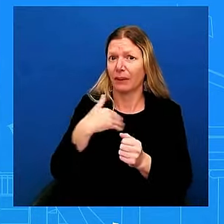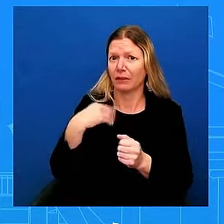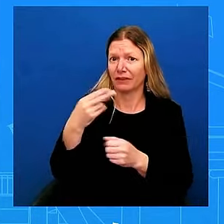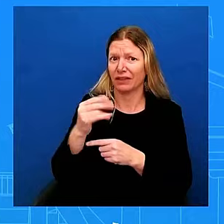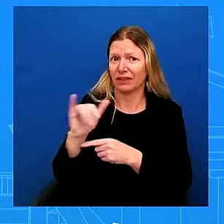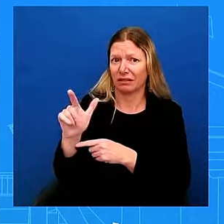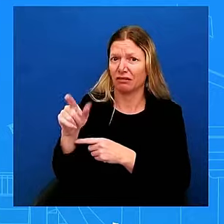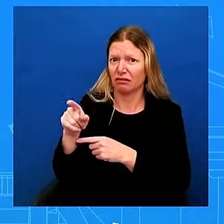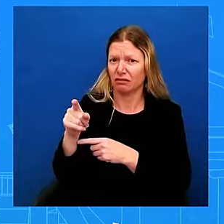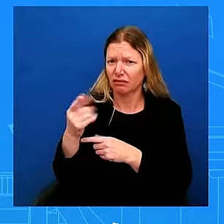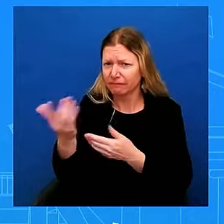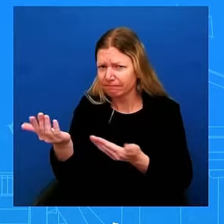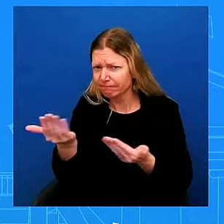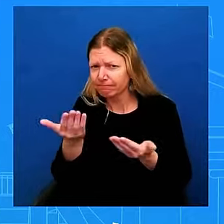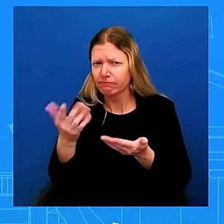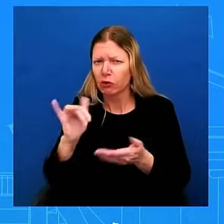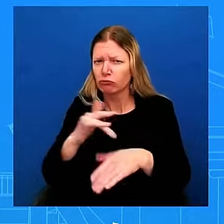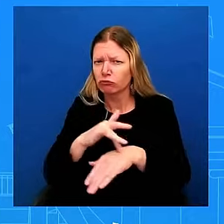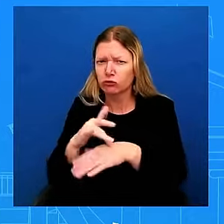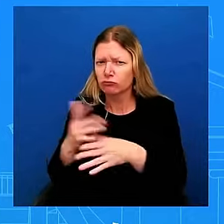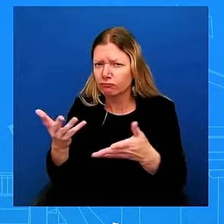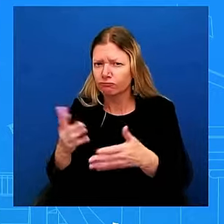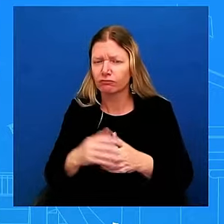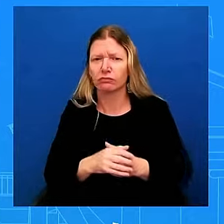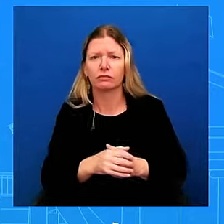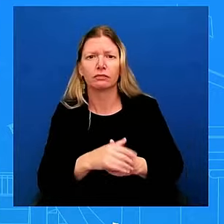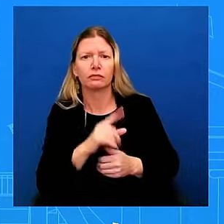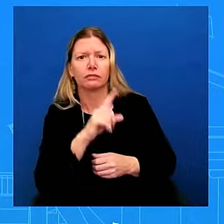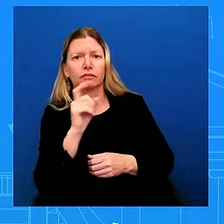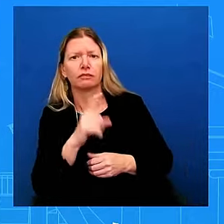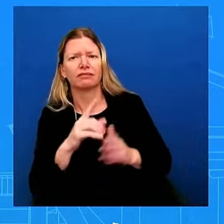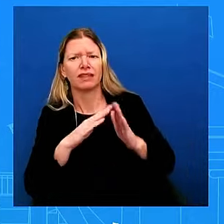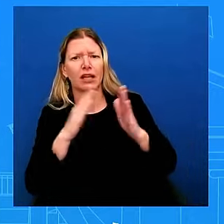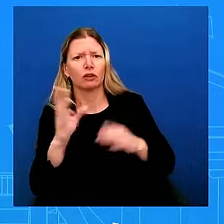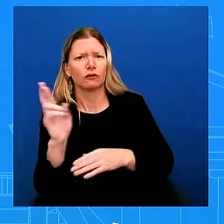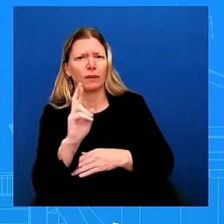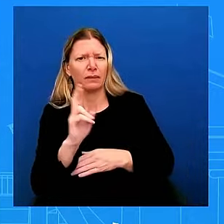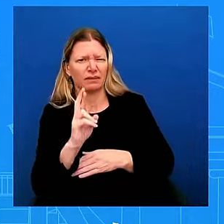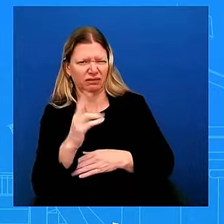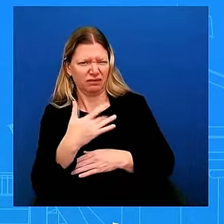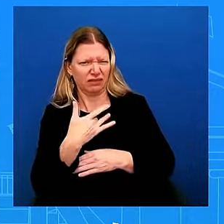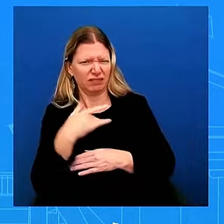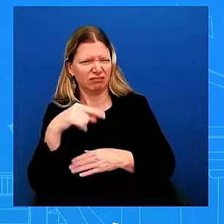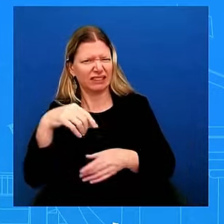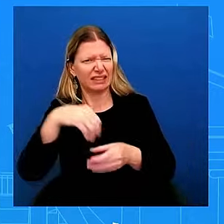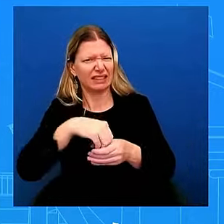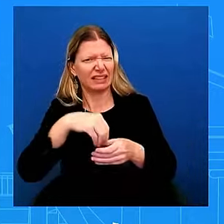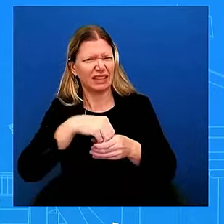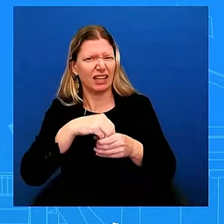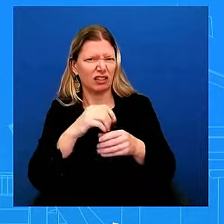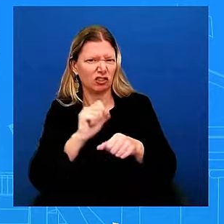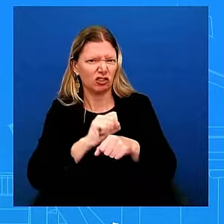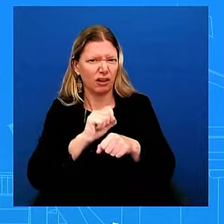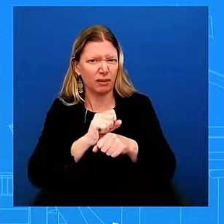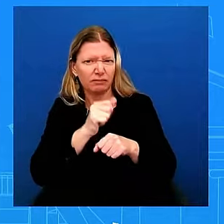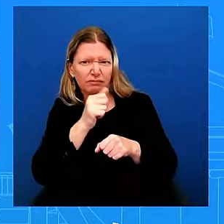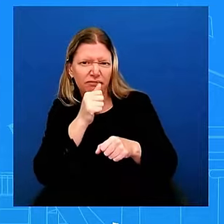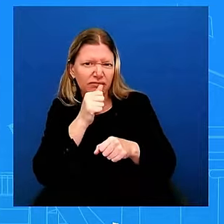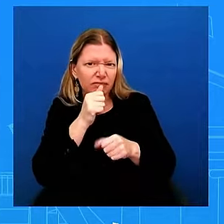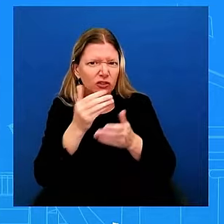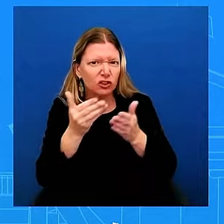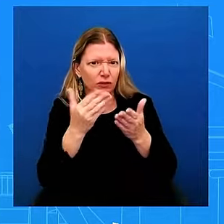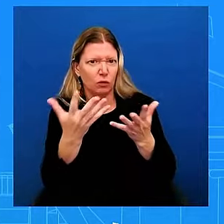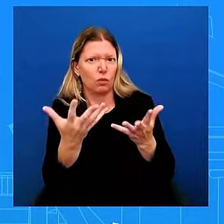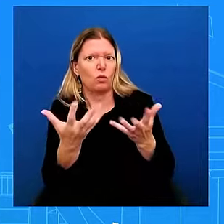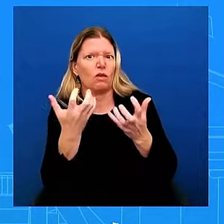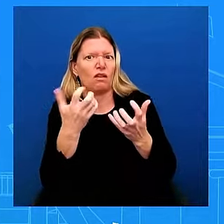suggested that this was an inside job, that this administration or the Secret Service wanted Donald Trump to get shot. There are conspiracy